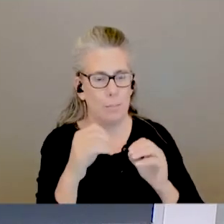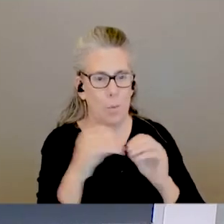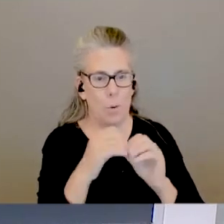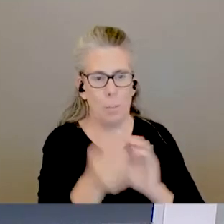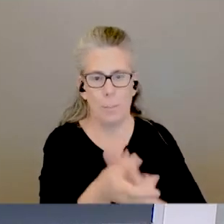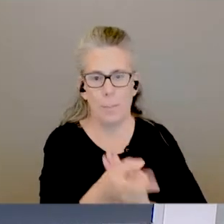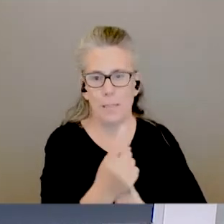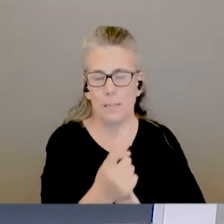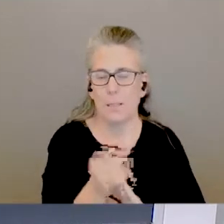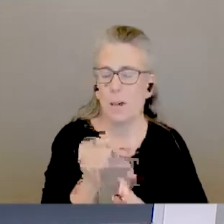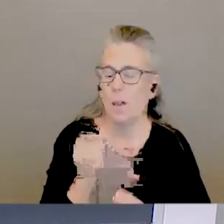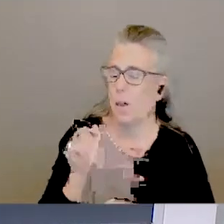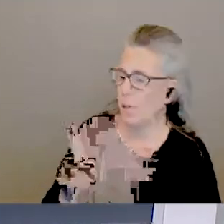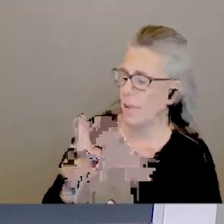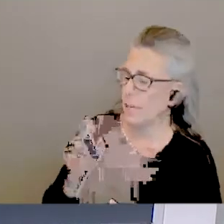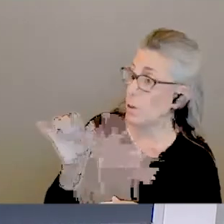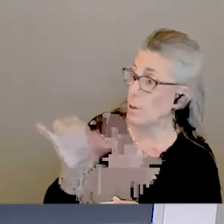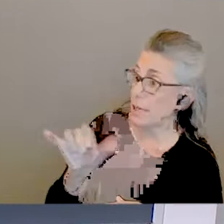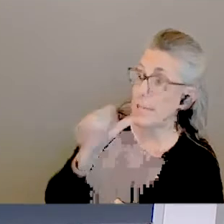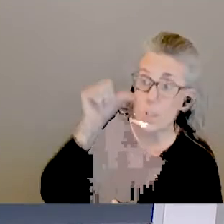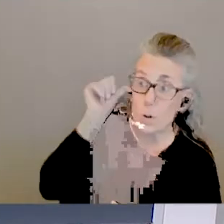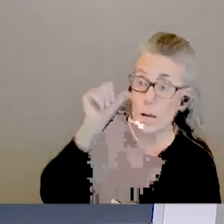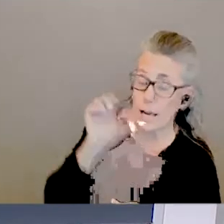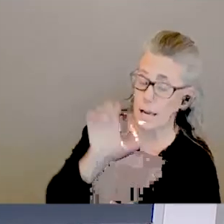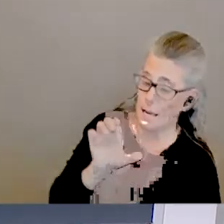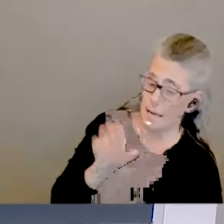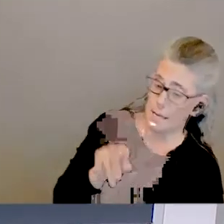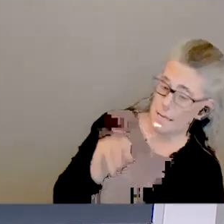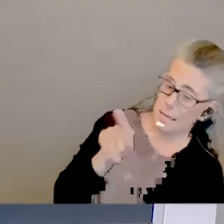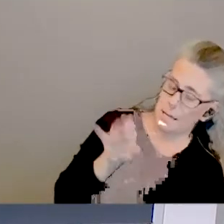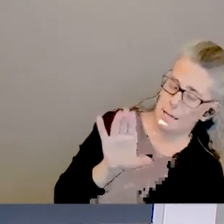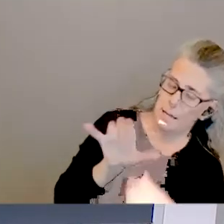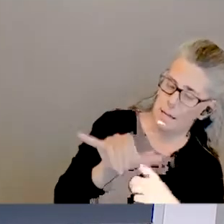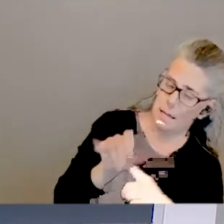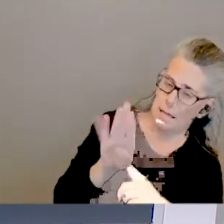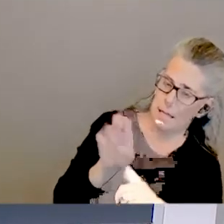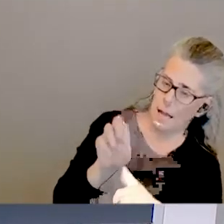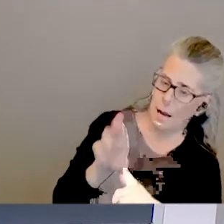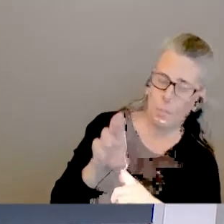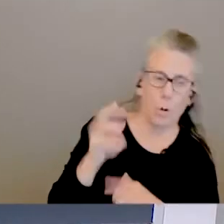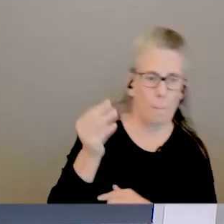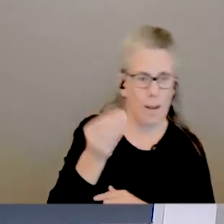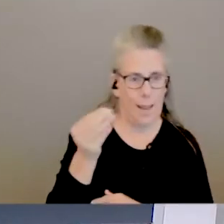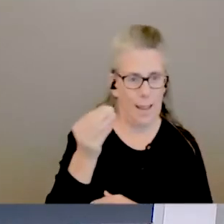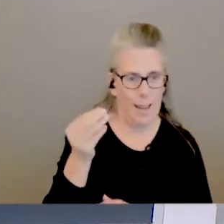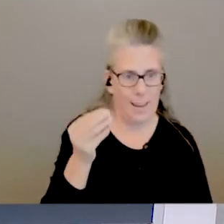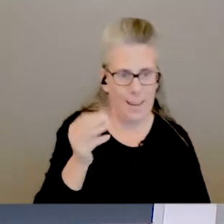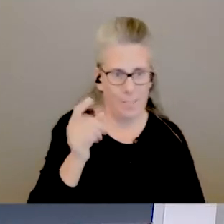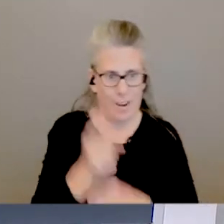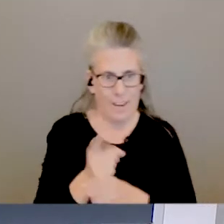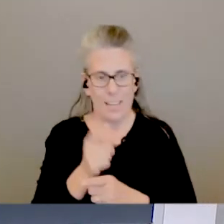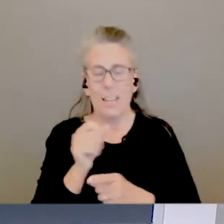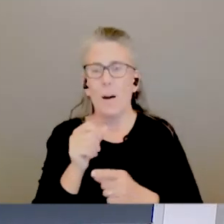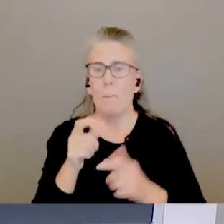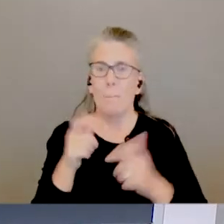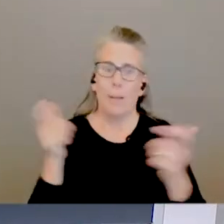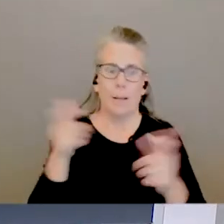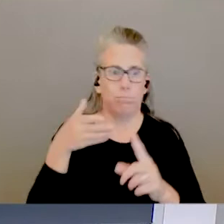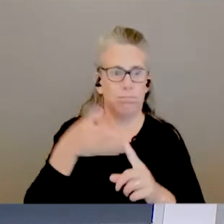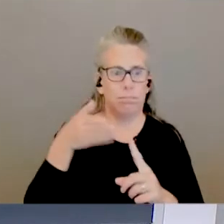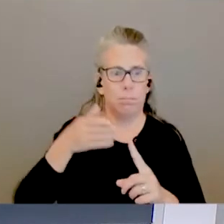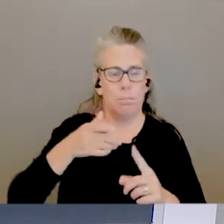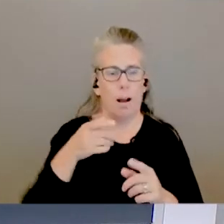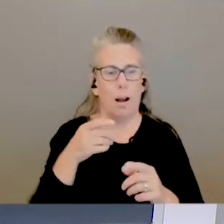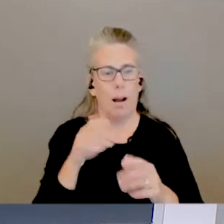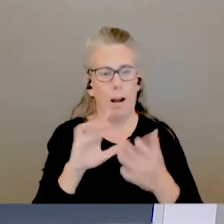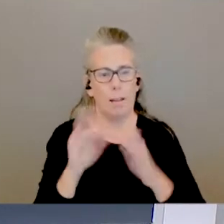Monday, probably one of the biggest online shopping days of the year. Tell me a little bit about the scale